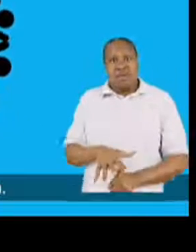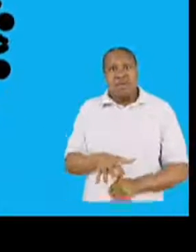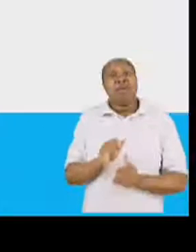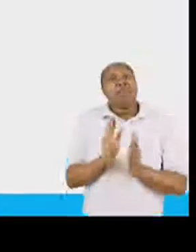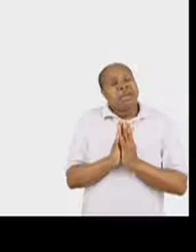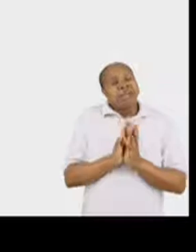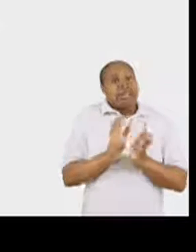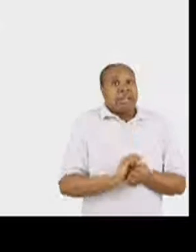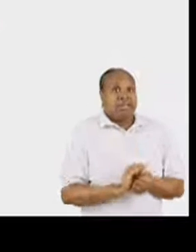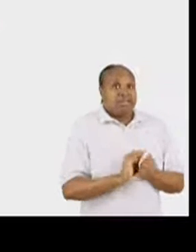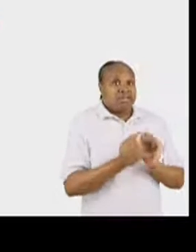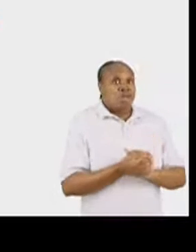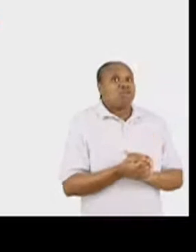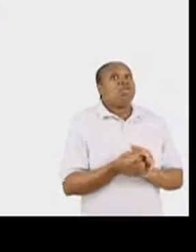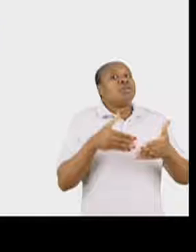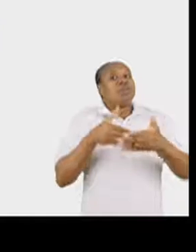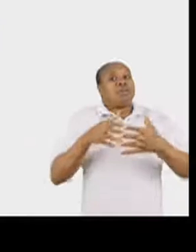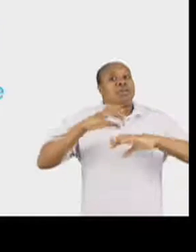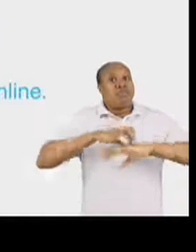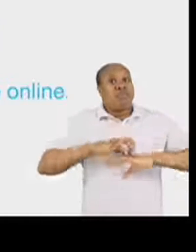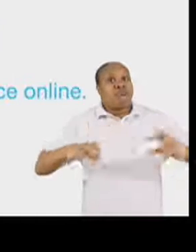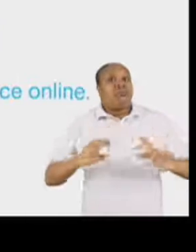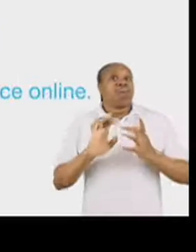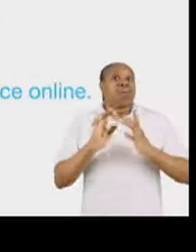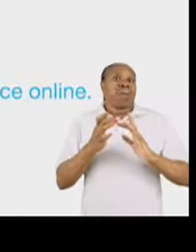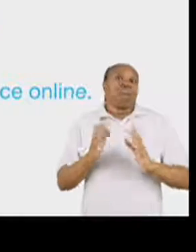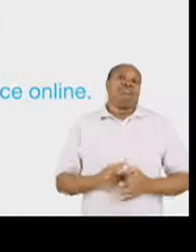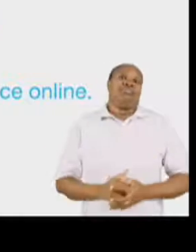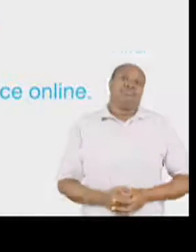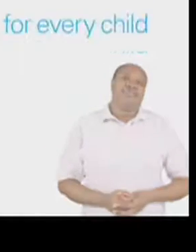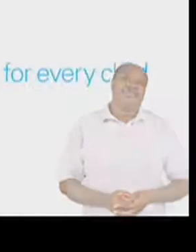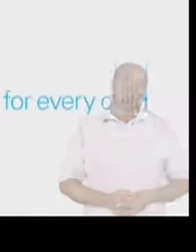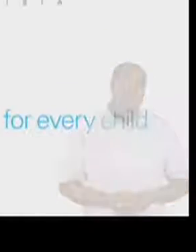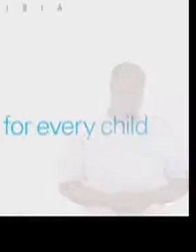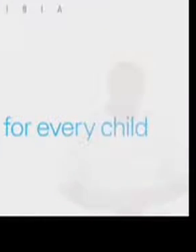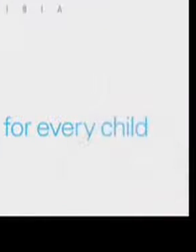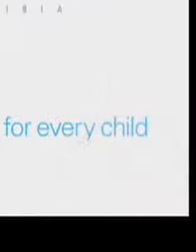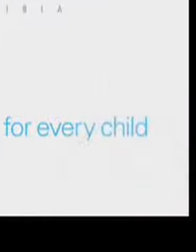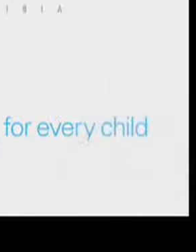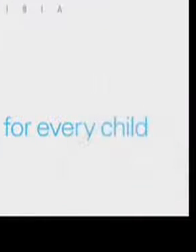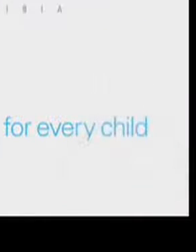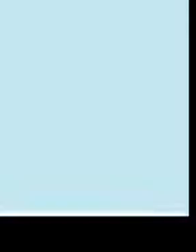exploitation. Be the change. End violence online.